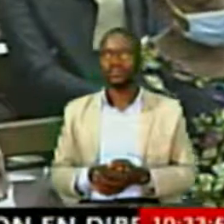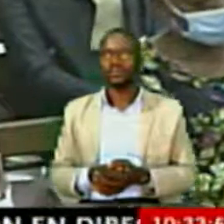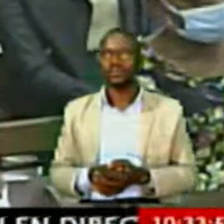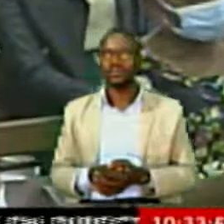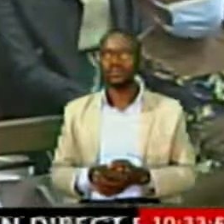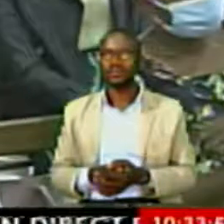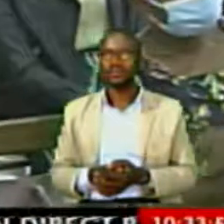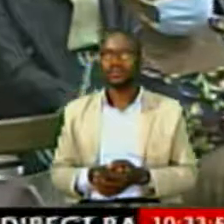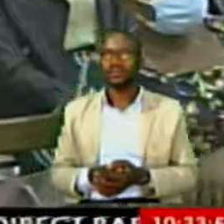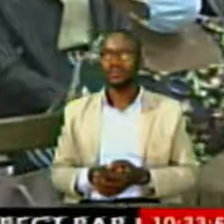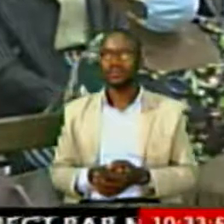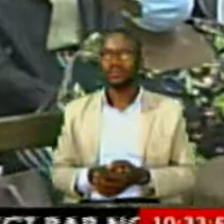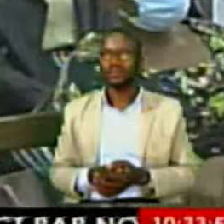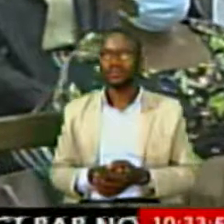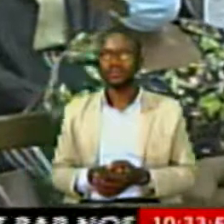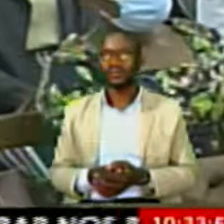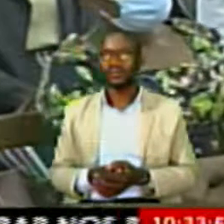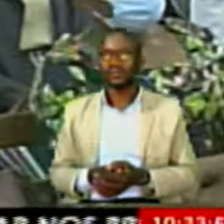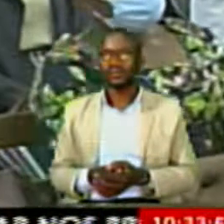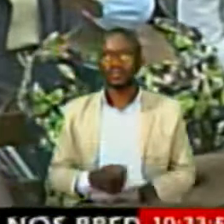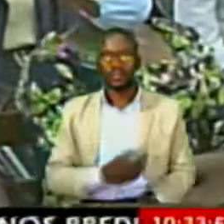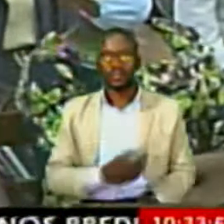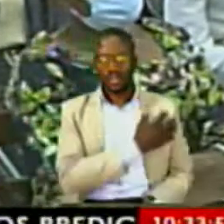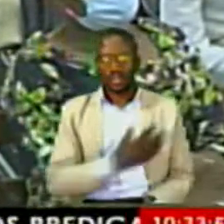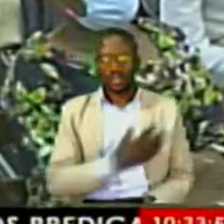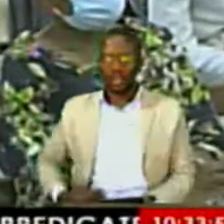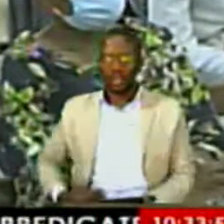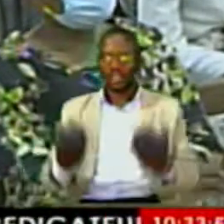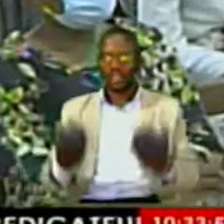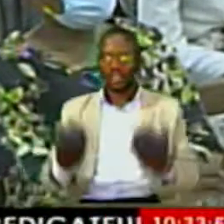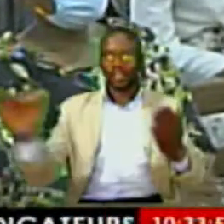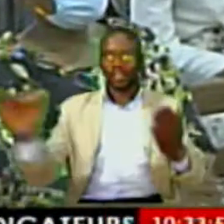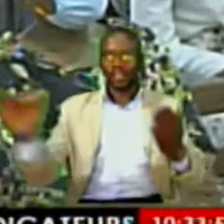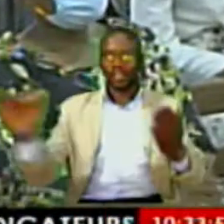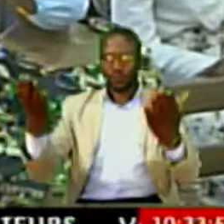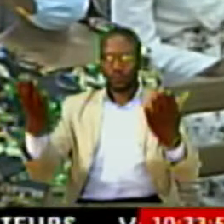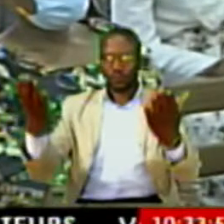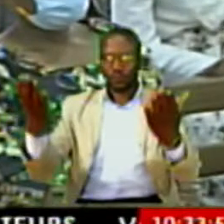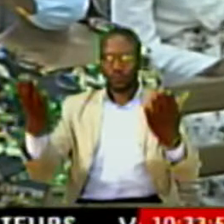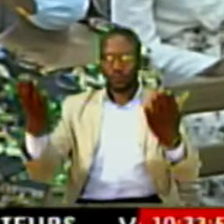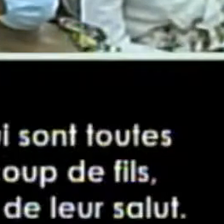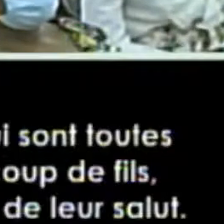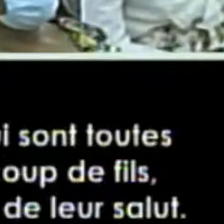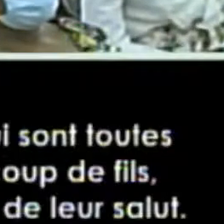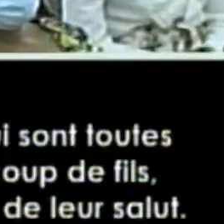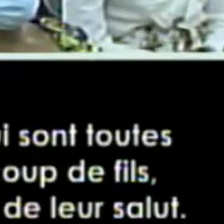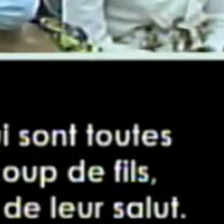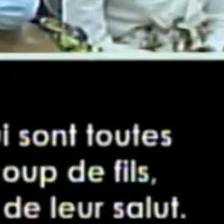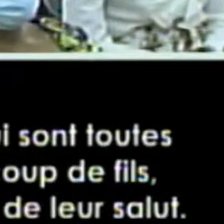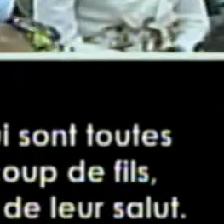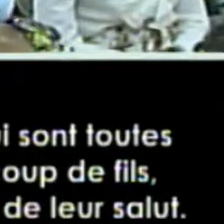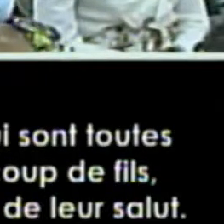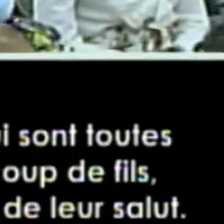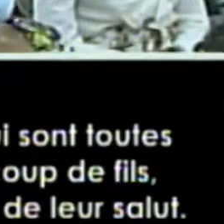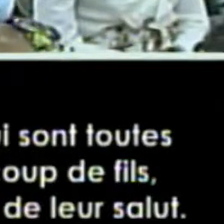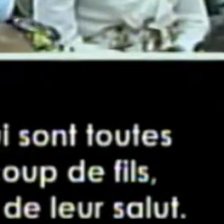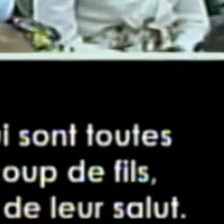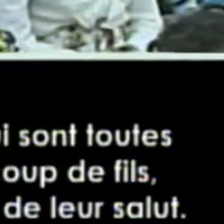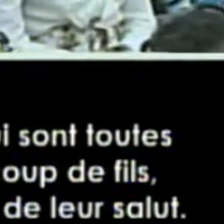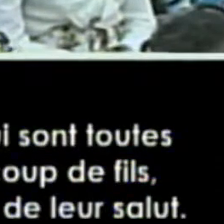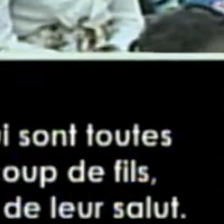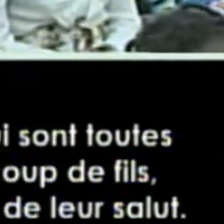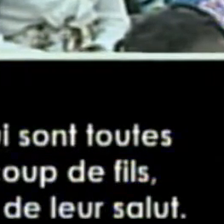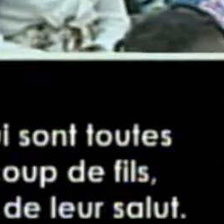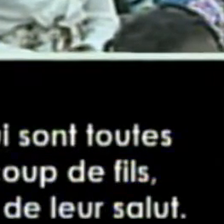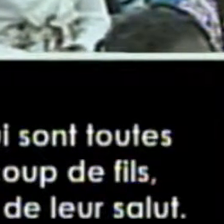Et qui voulait conduire à la gloire beaucoup de fils. And as he wanted to lead to the glory